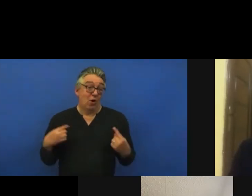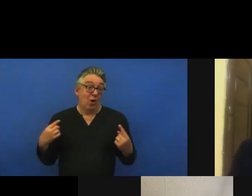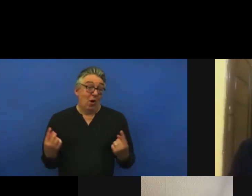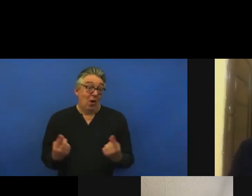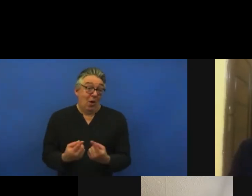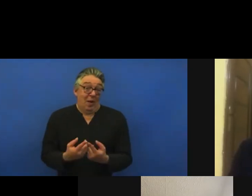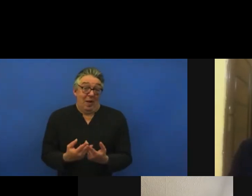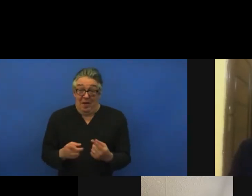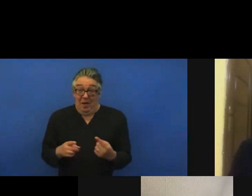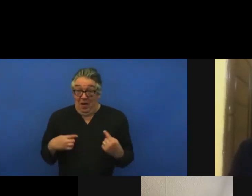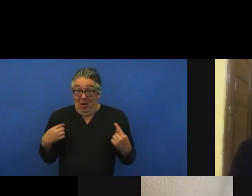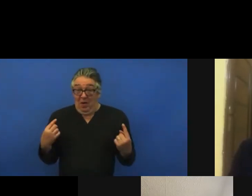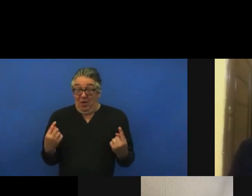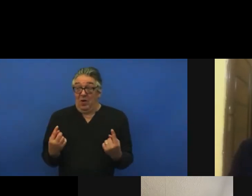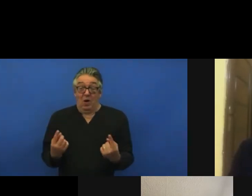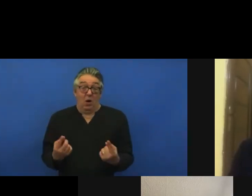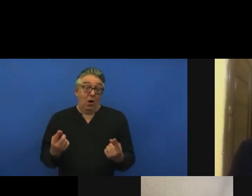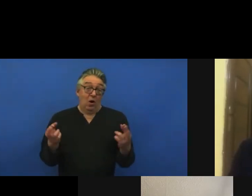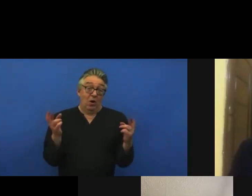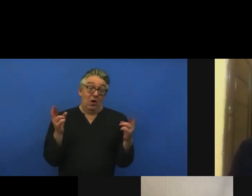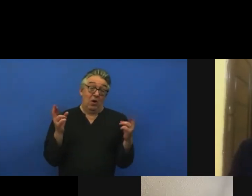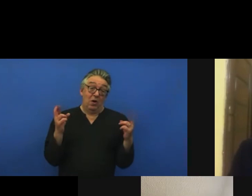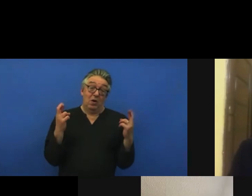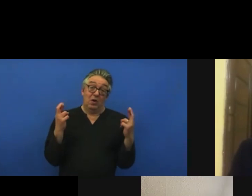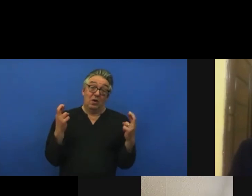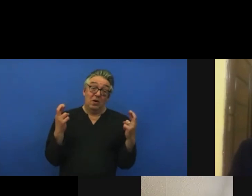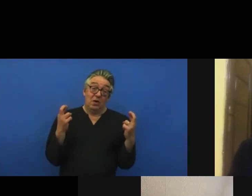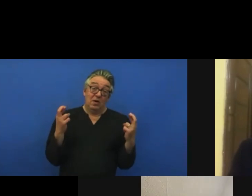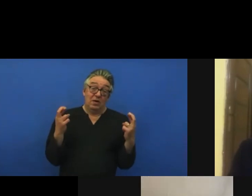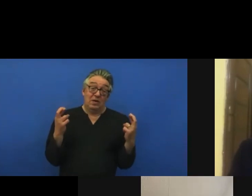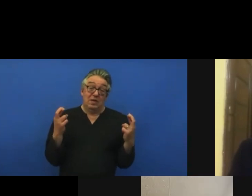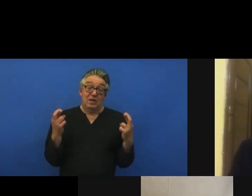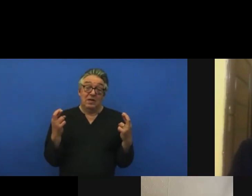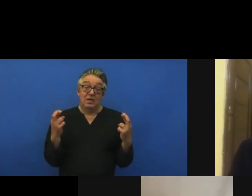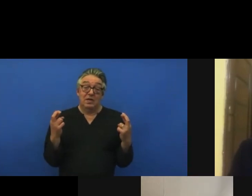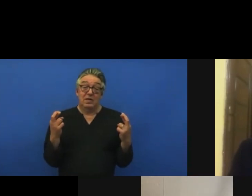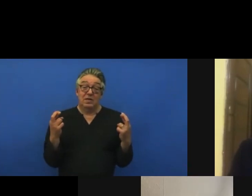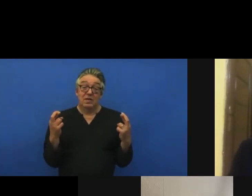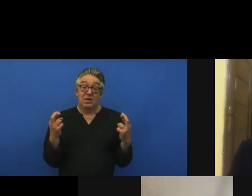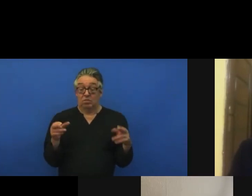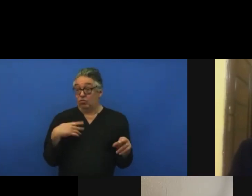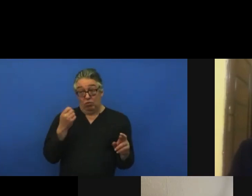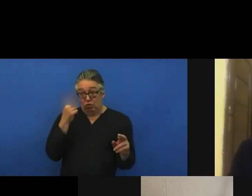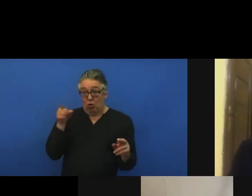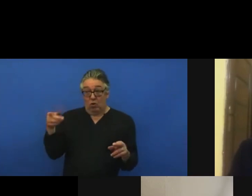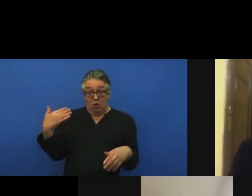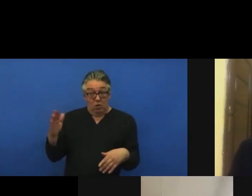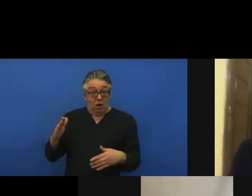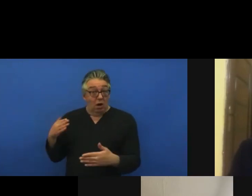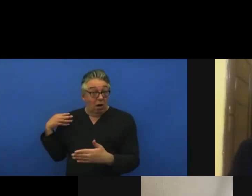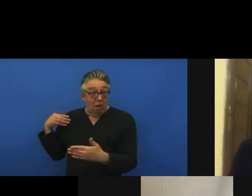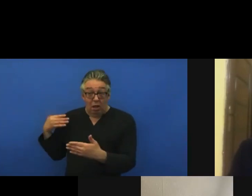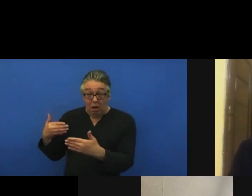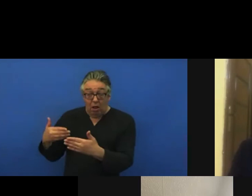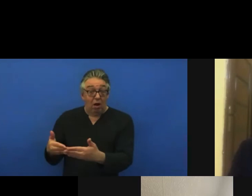we understand that you've been dealing with a lot of difficulties. It's not easy for someone